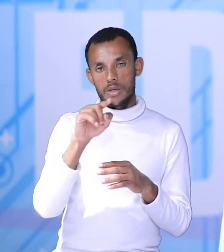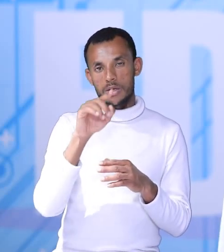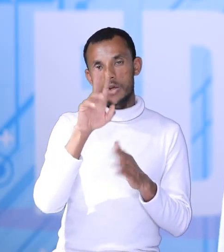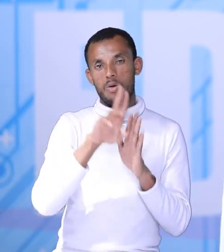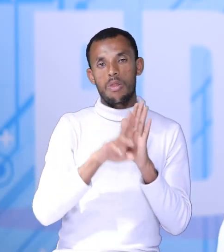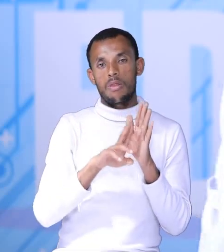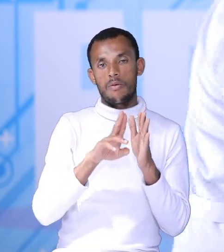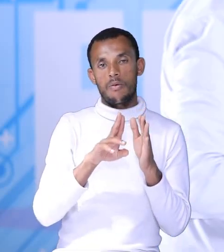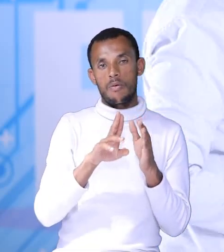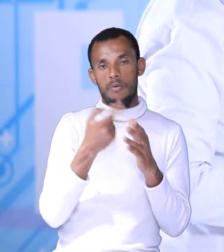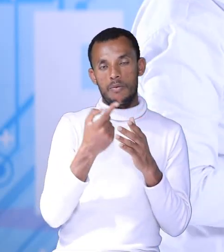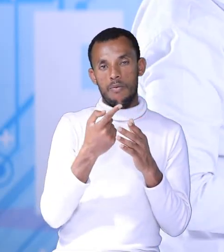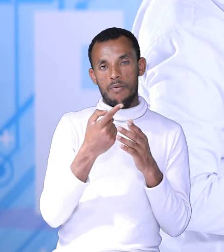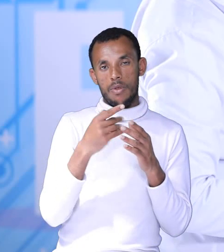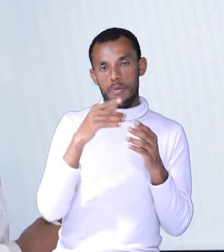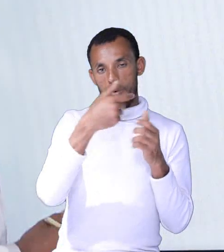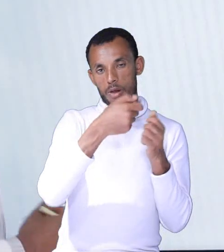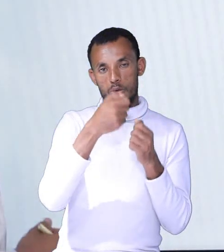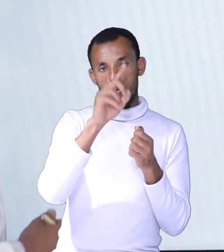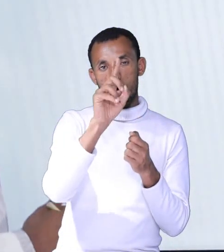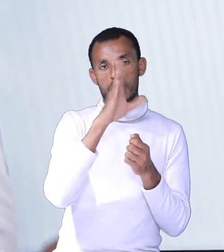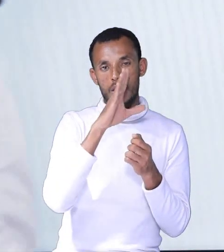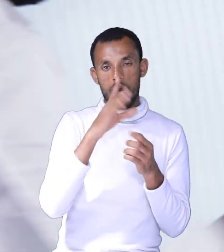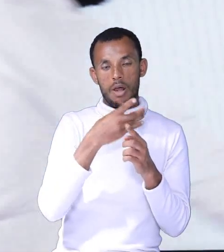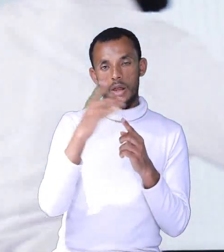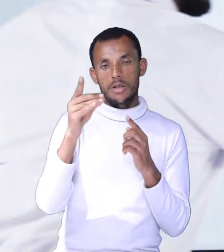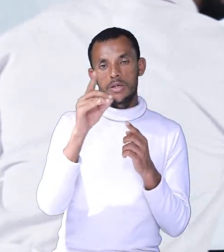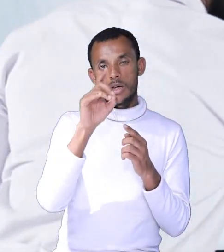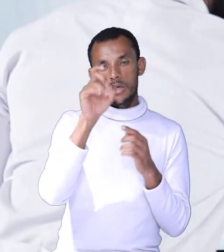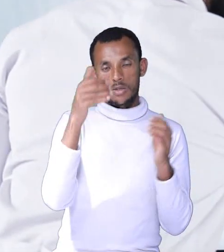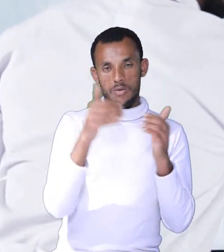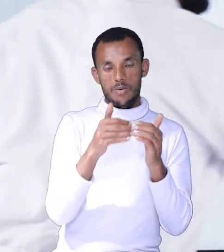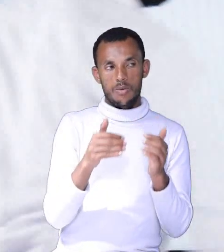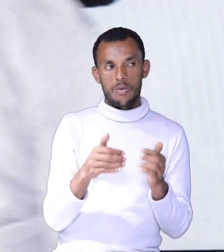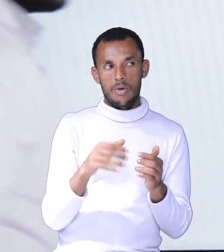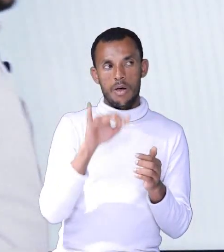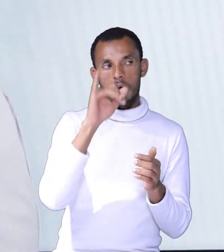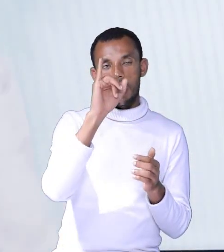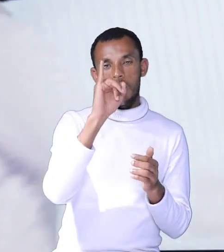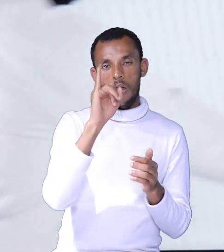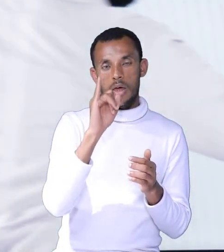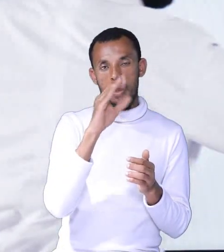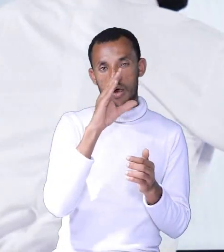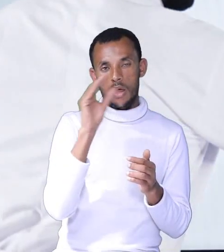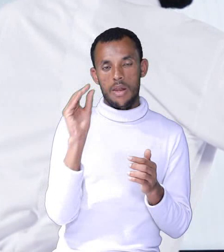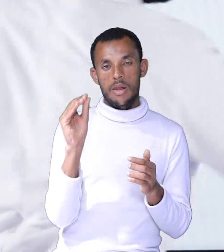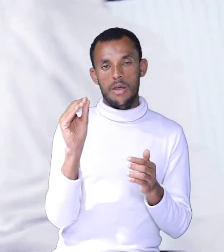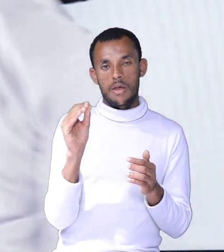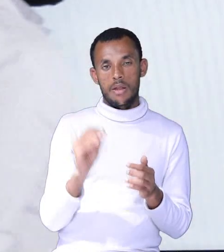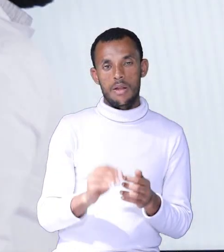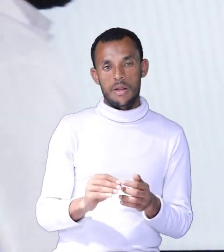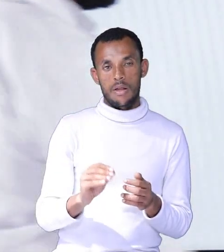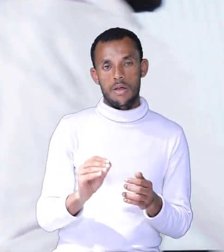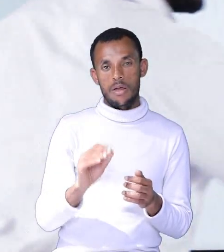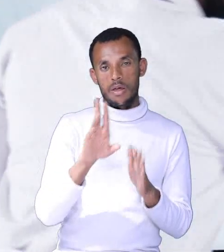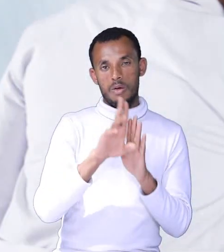unit vector, a vector with magnitude 1 along the direction x, it is I, and